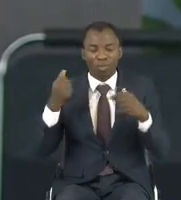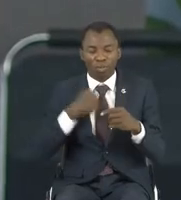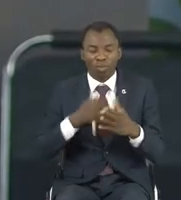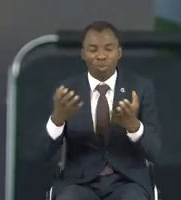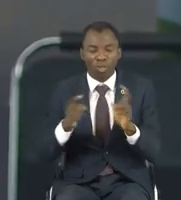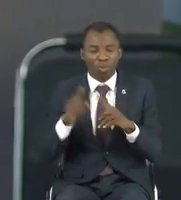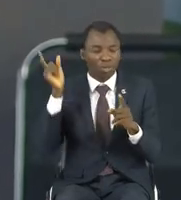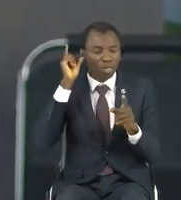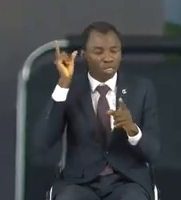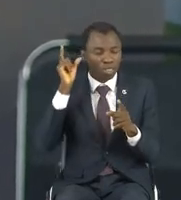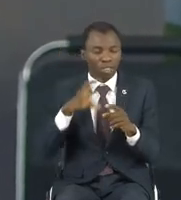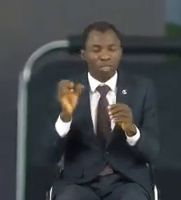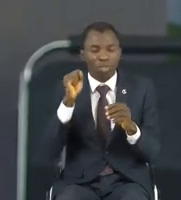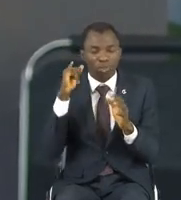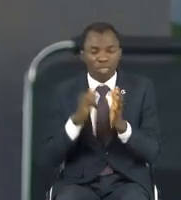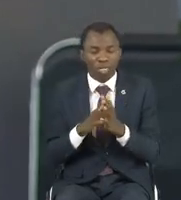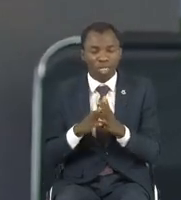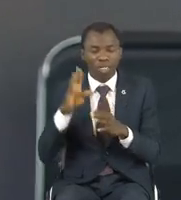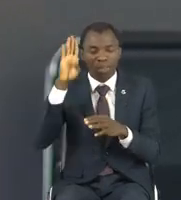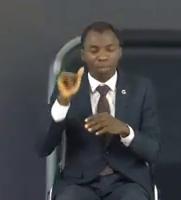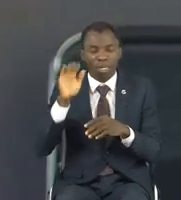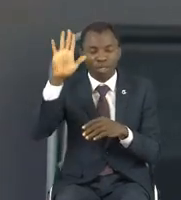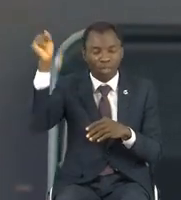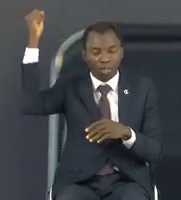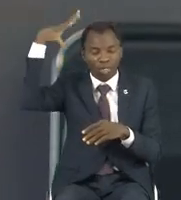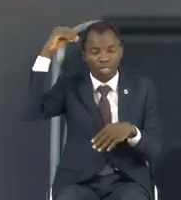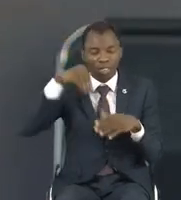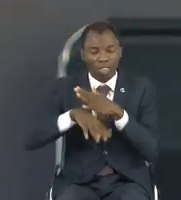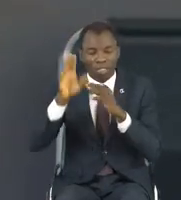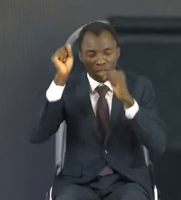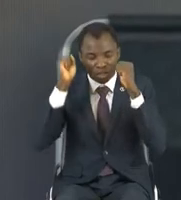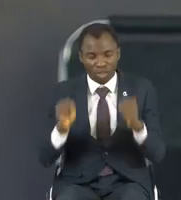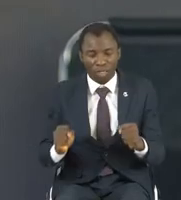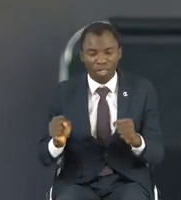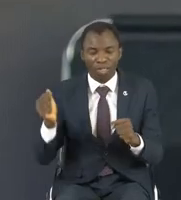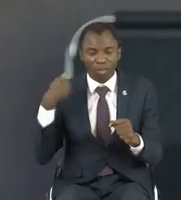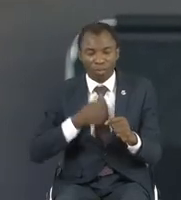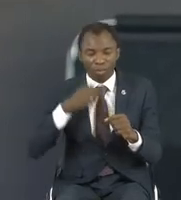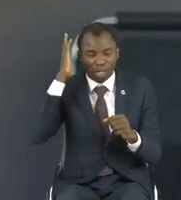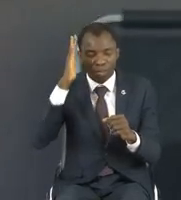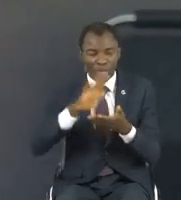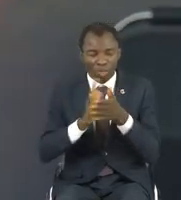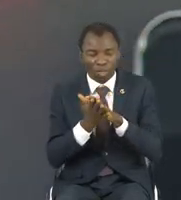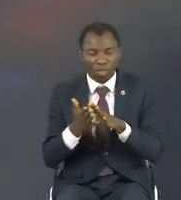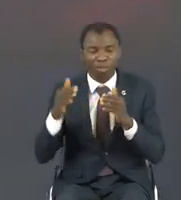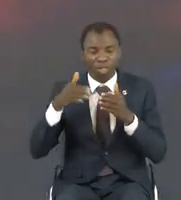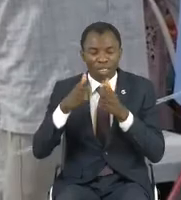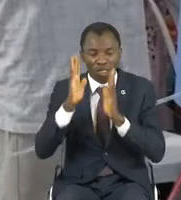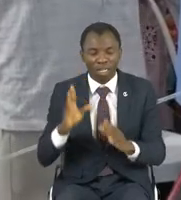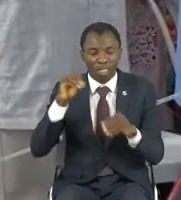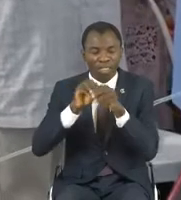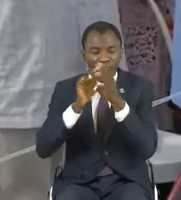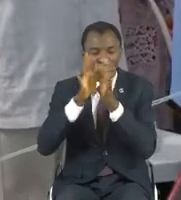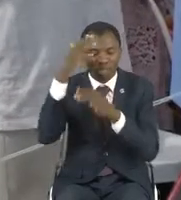listen so that by your grace and your strength, we become leaders in Jesus'